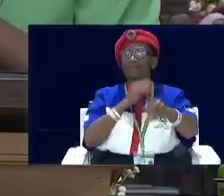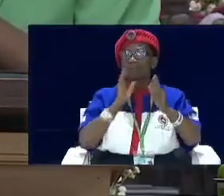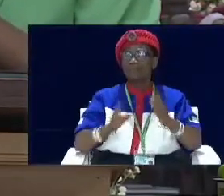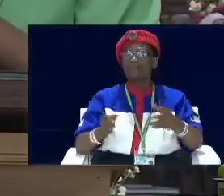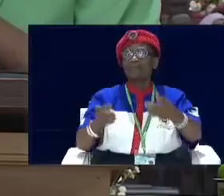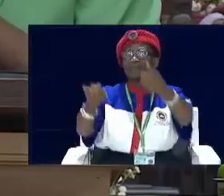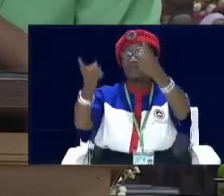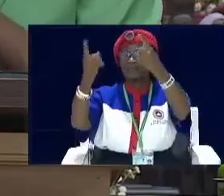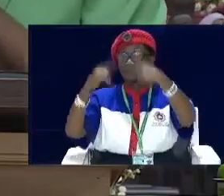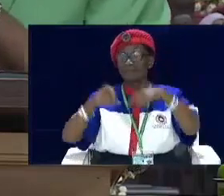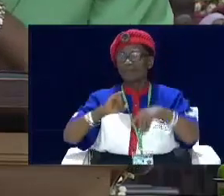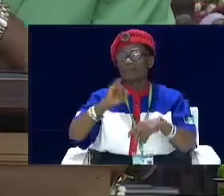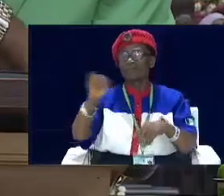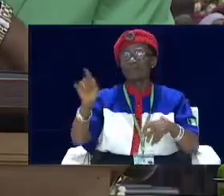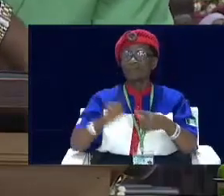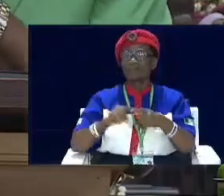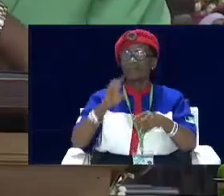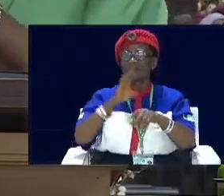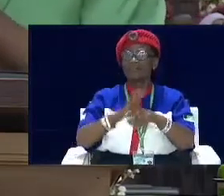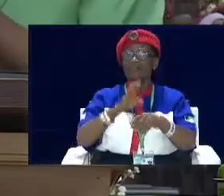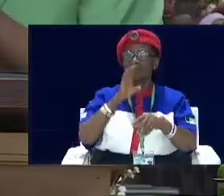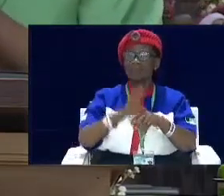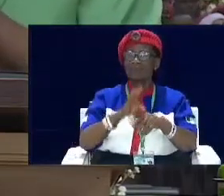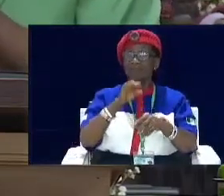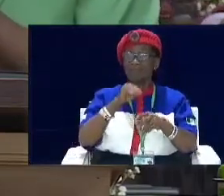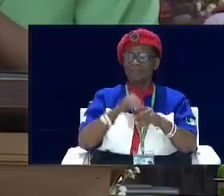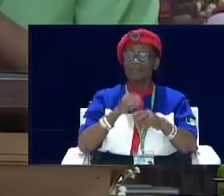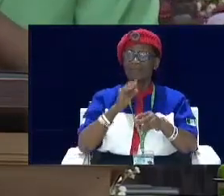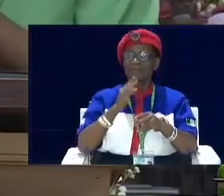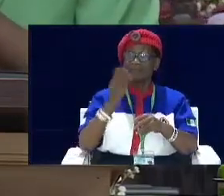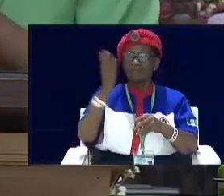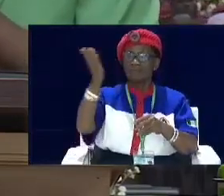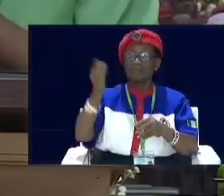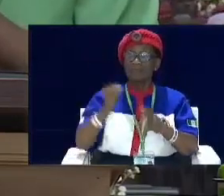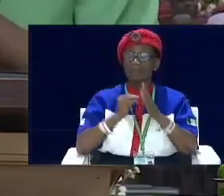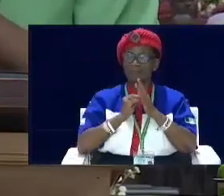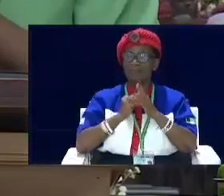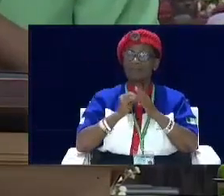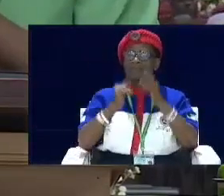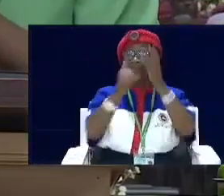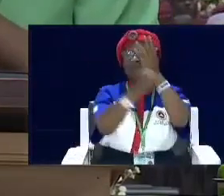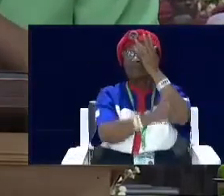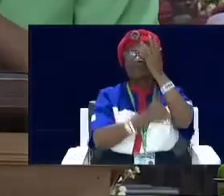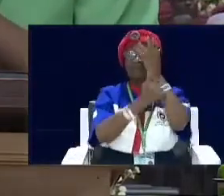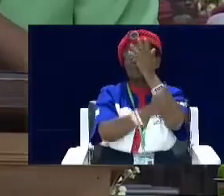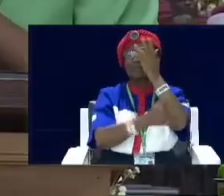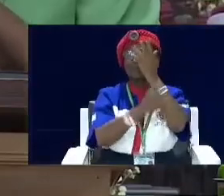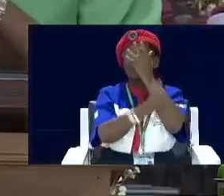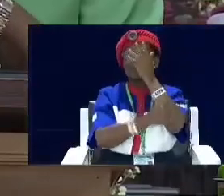mọ́. In their own country. Ní ìlú tí wọ́n lọ́hùn.